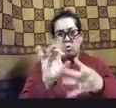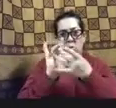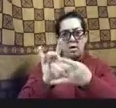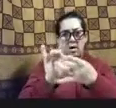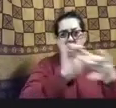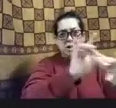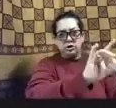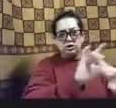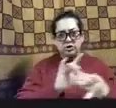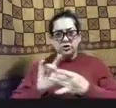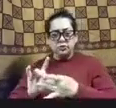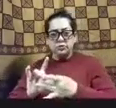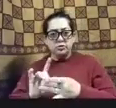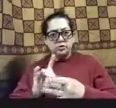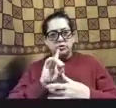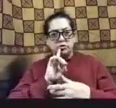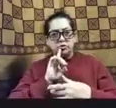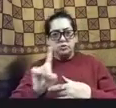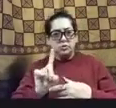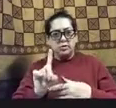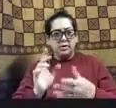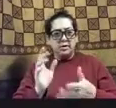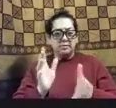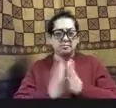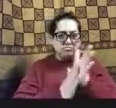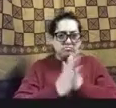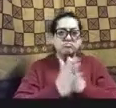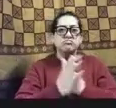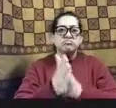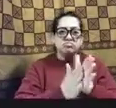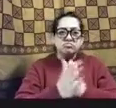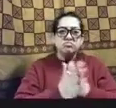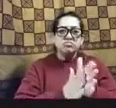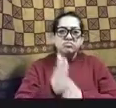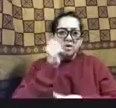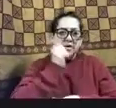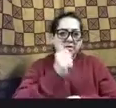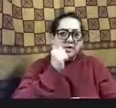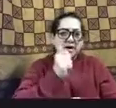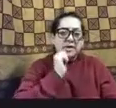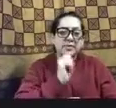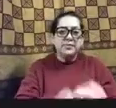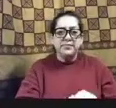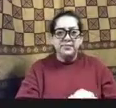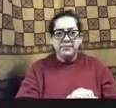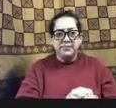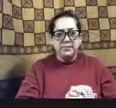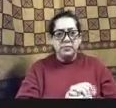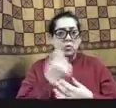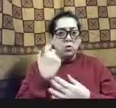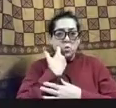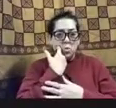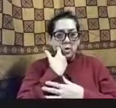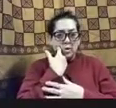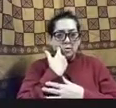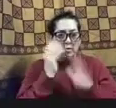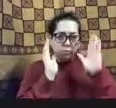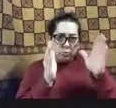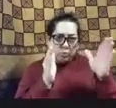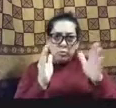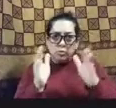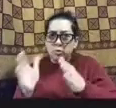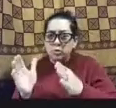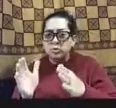what gets us up and motivated every day. And so we're of recently paying a lot of attention